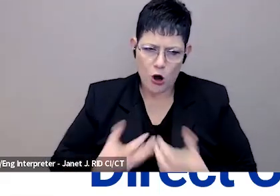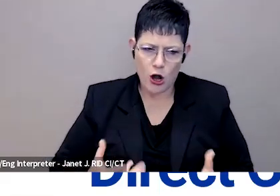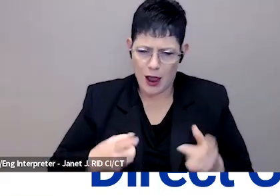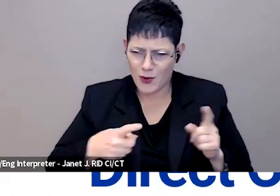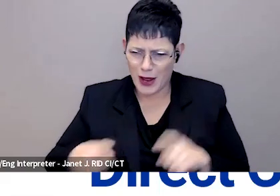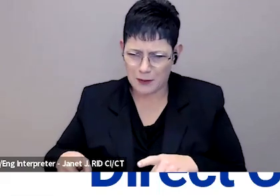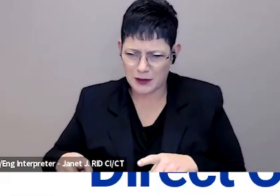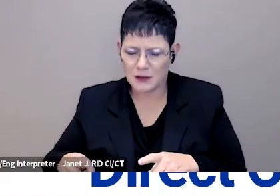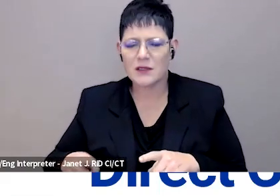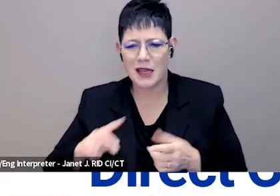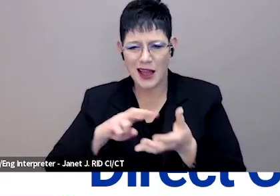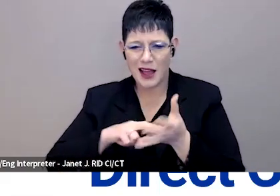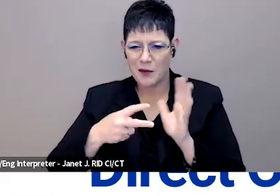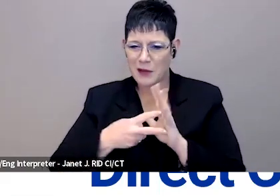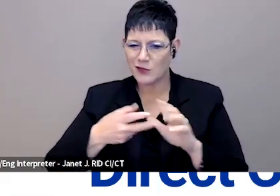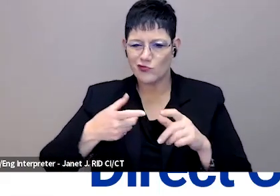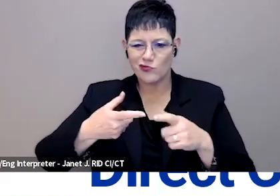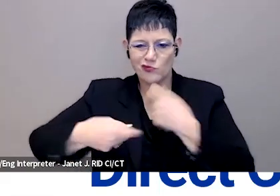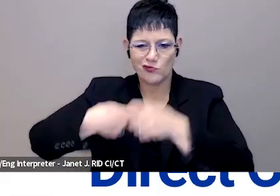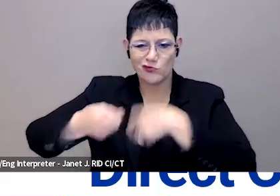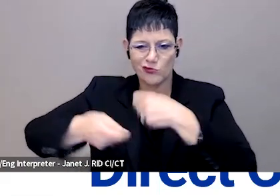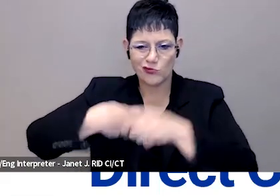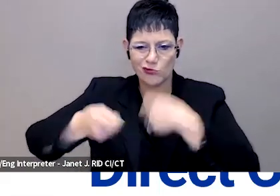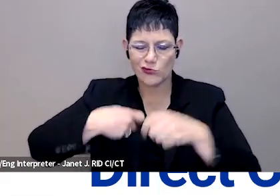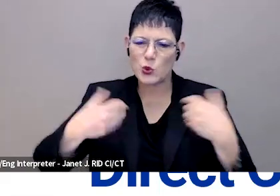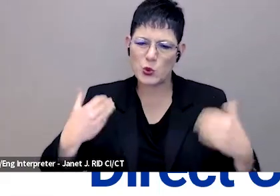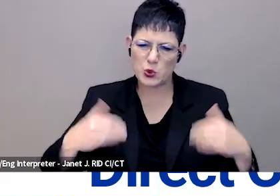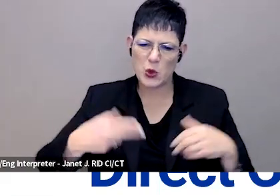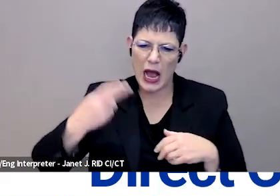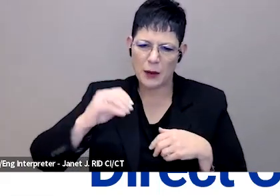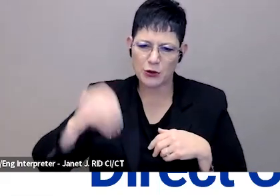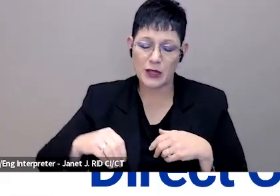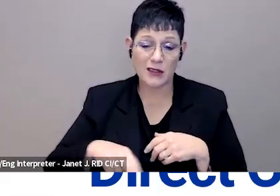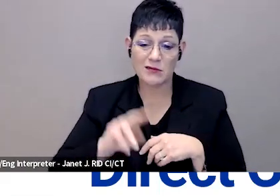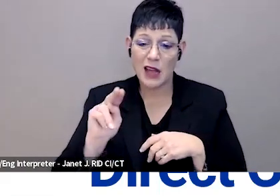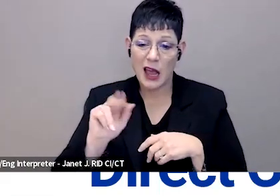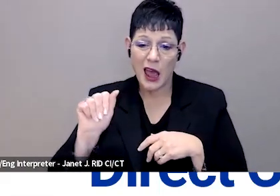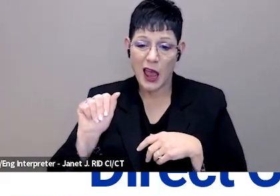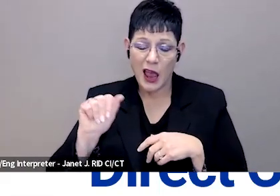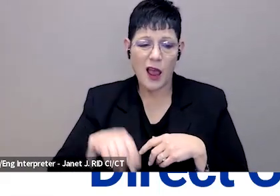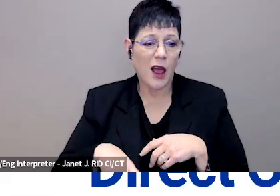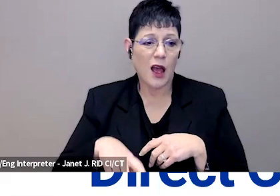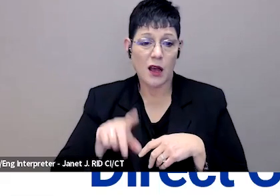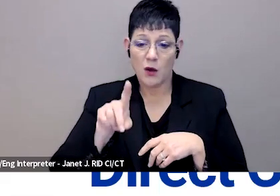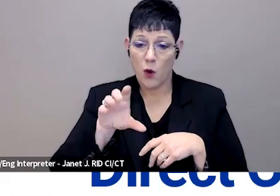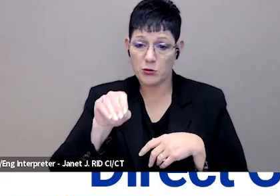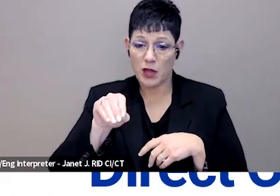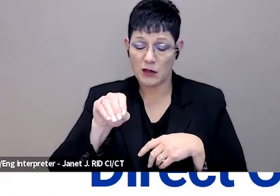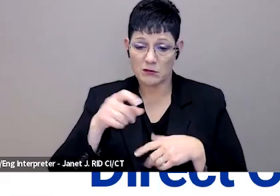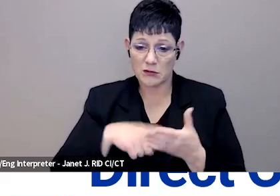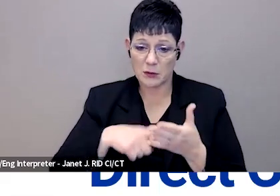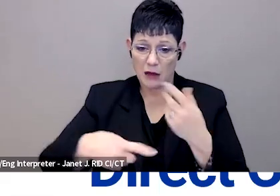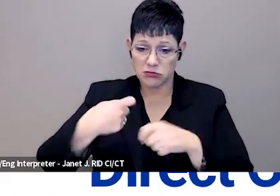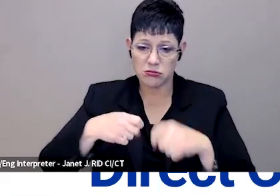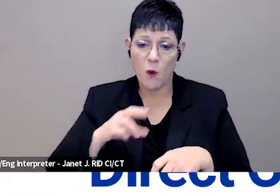that turnover rates are incredibly high. For nursing assistants, anywhere from 100% to 80% among home